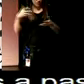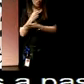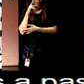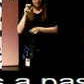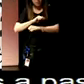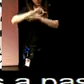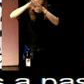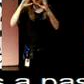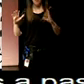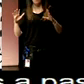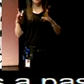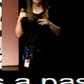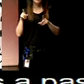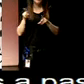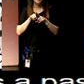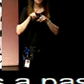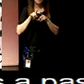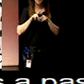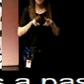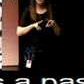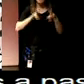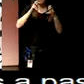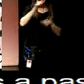new paradigm from